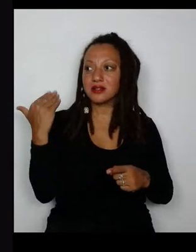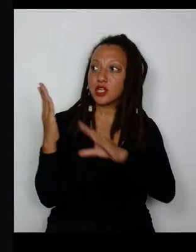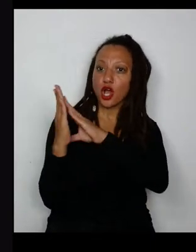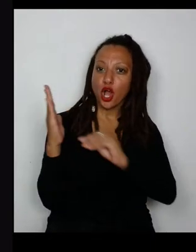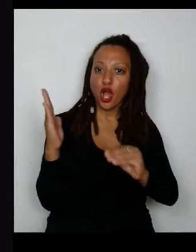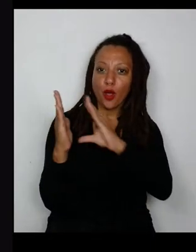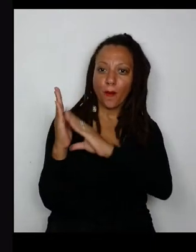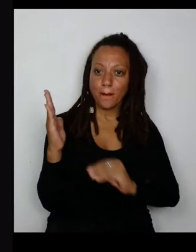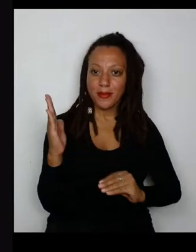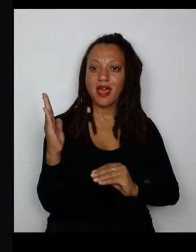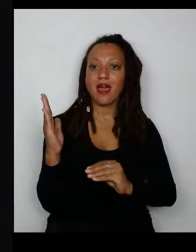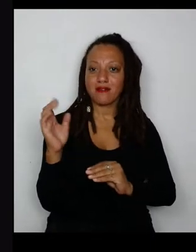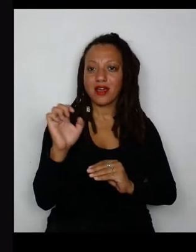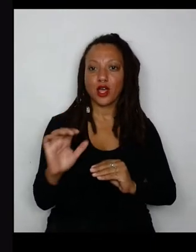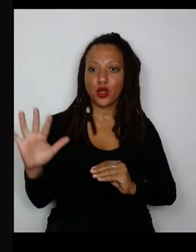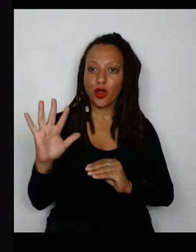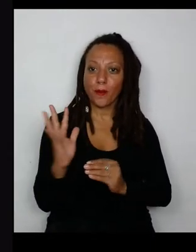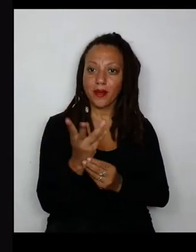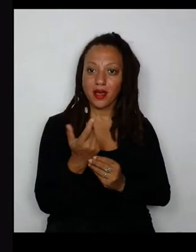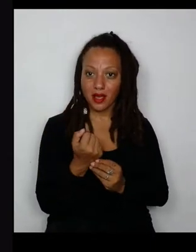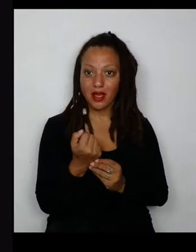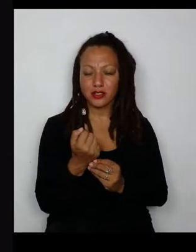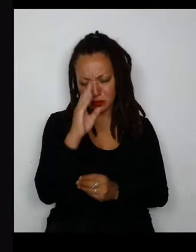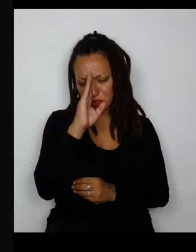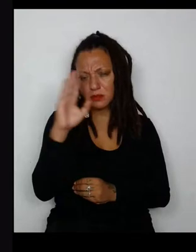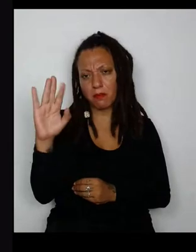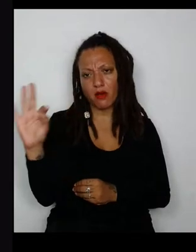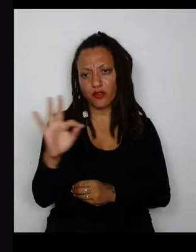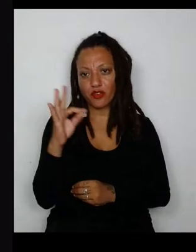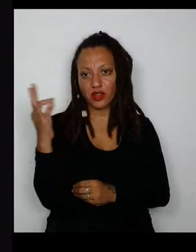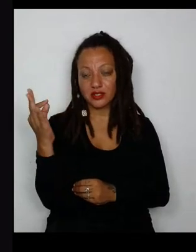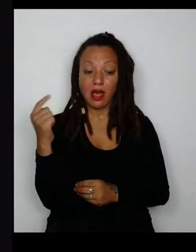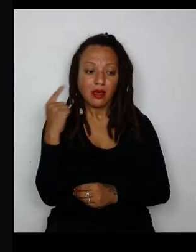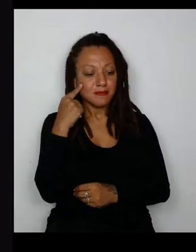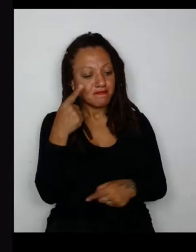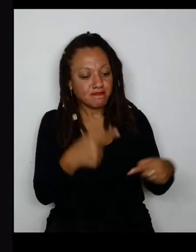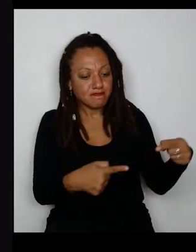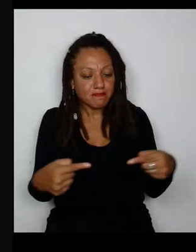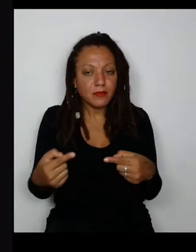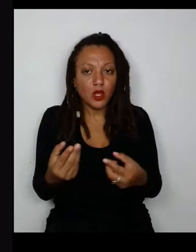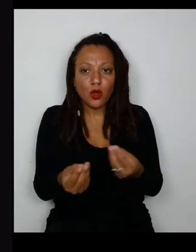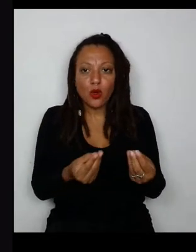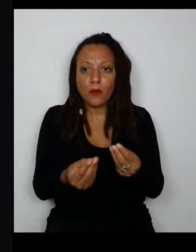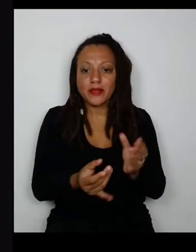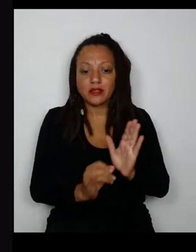a copy of the art produced in europe especially in france